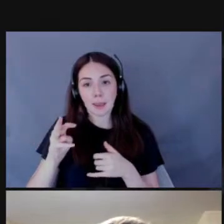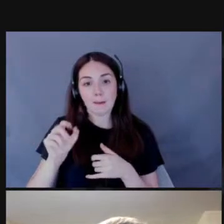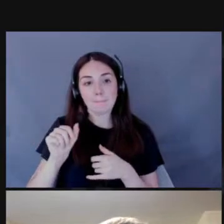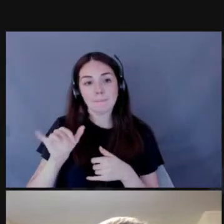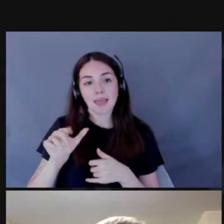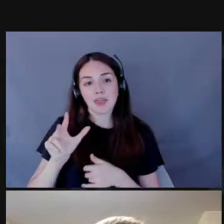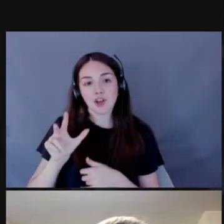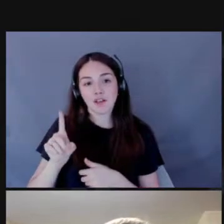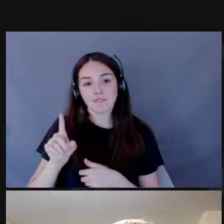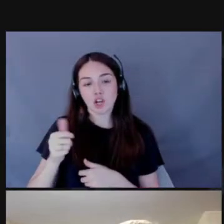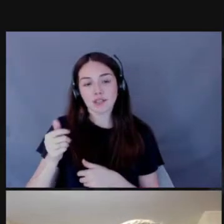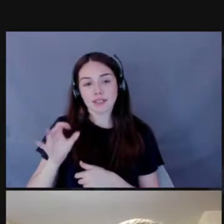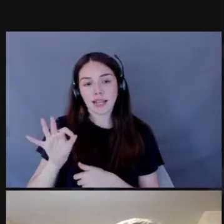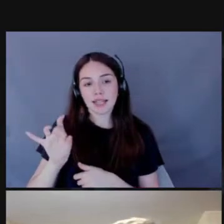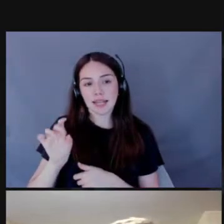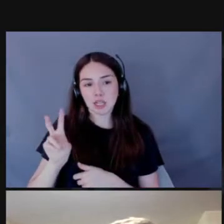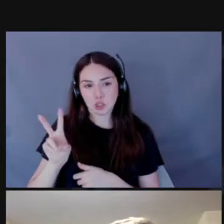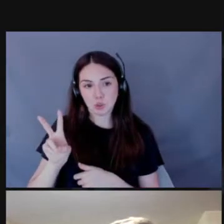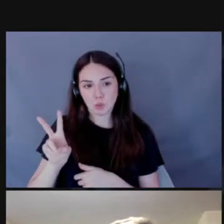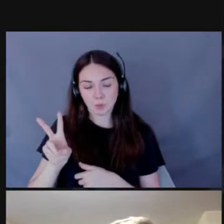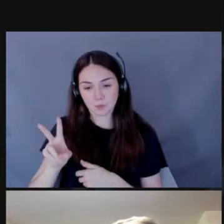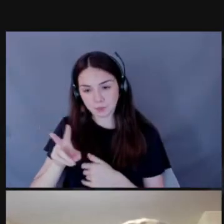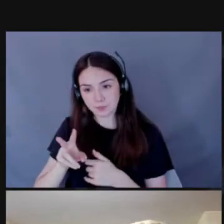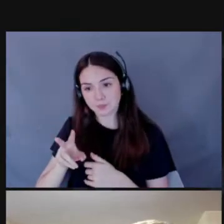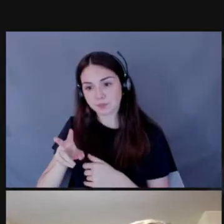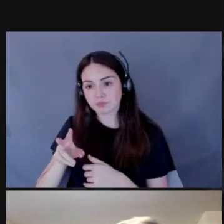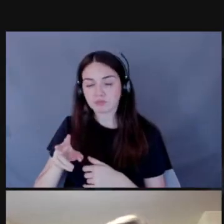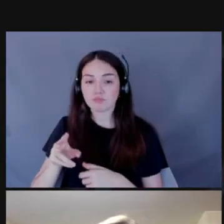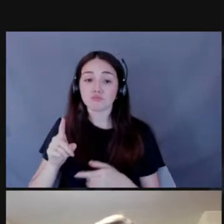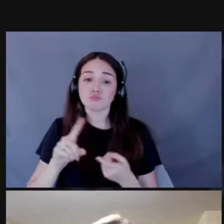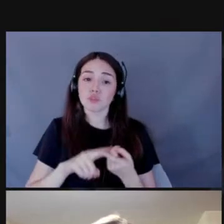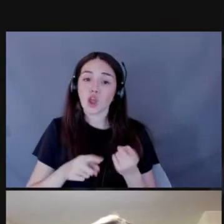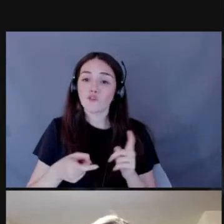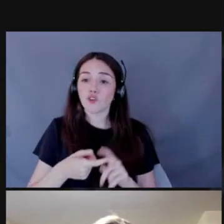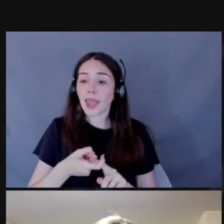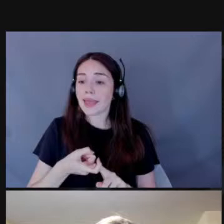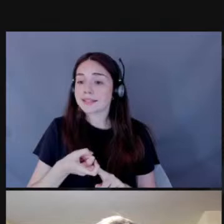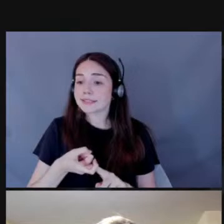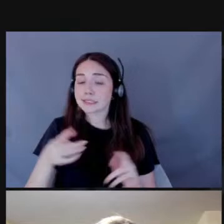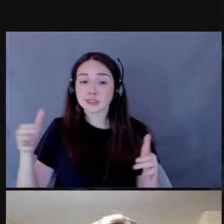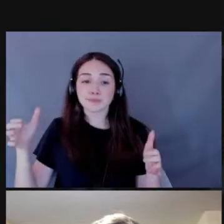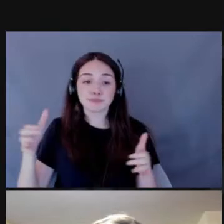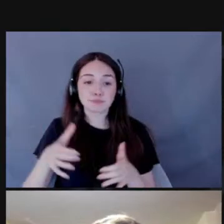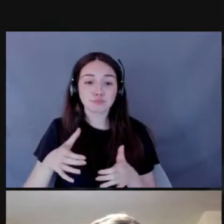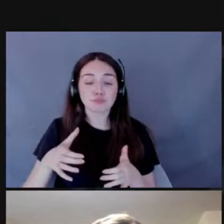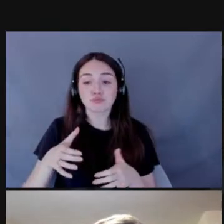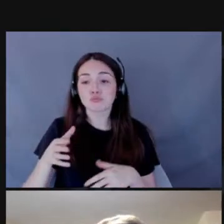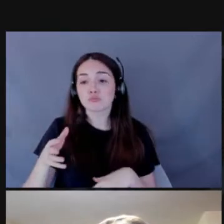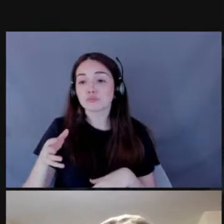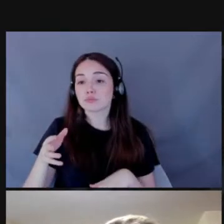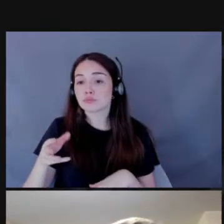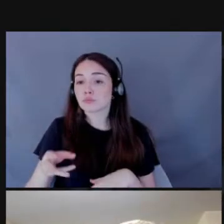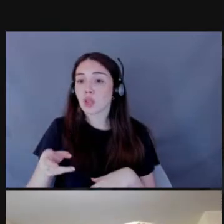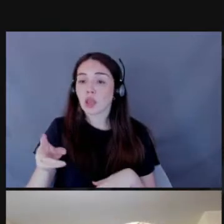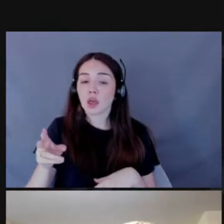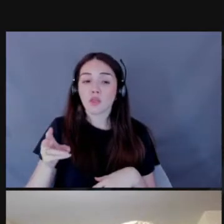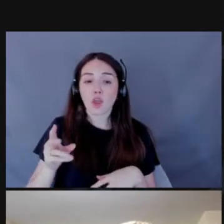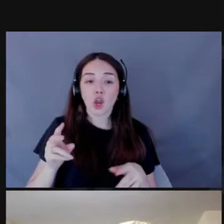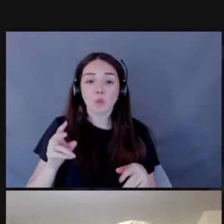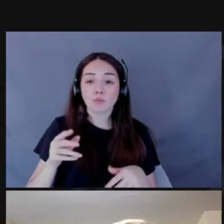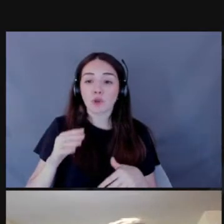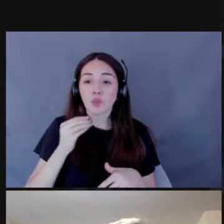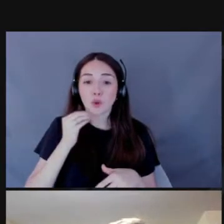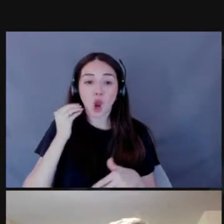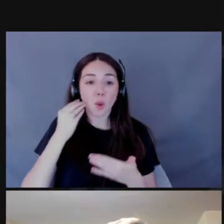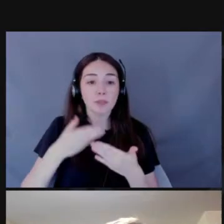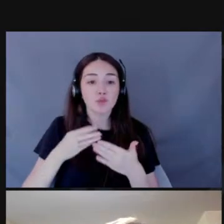of 1982. And they had some of their friends over, and they're looking out of their waterfront property,